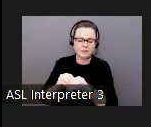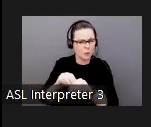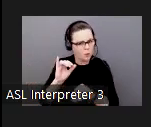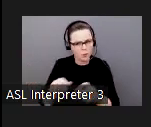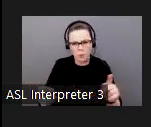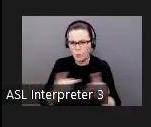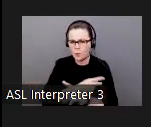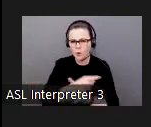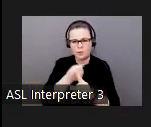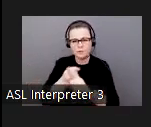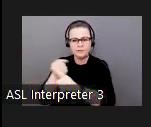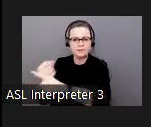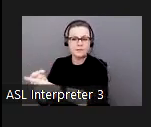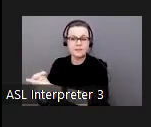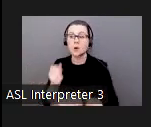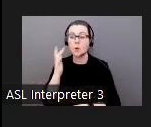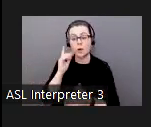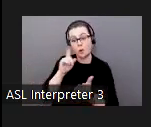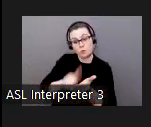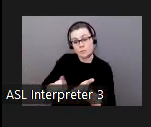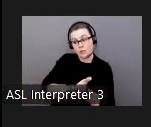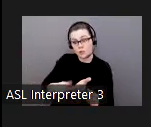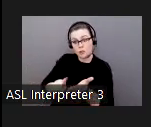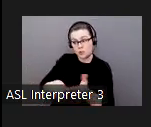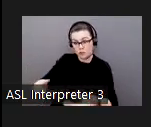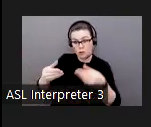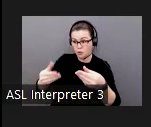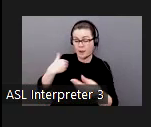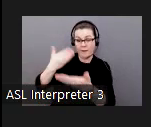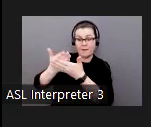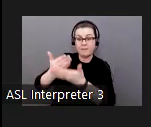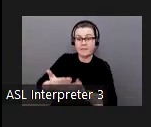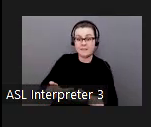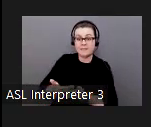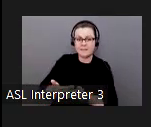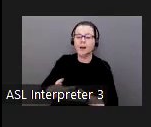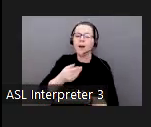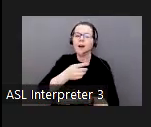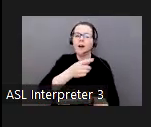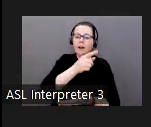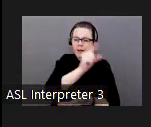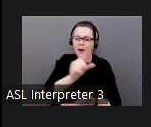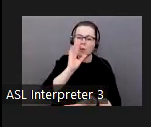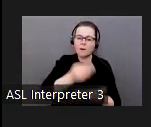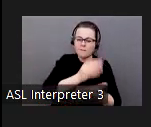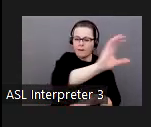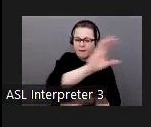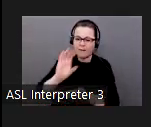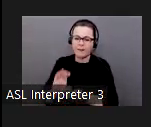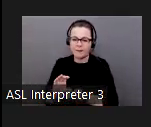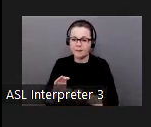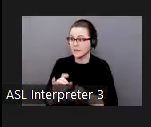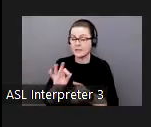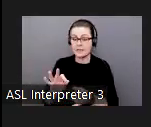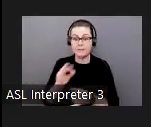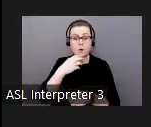know, funding follows the evidence. And if there's no evidence of abuse of older women, then there's no funding to support